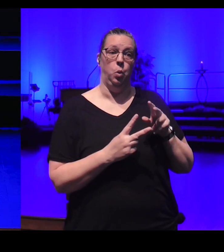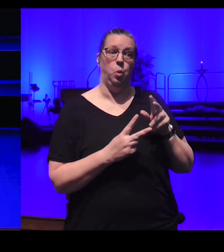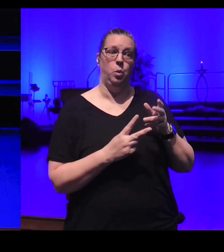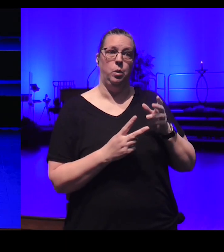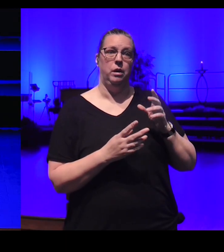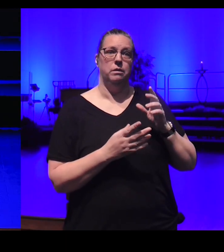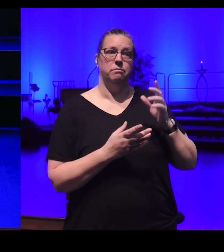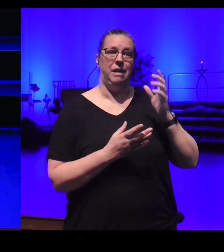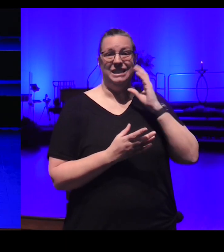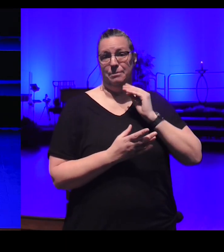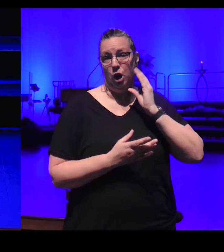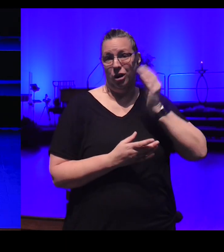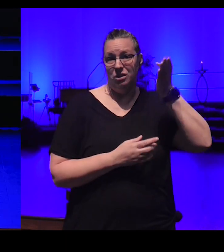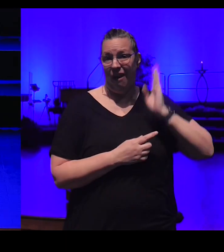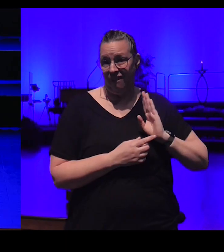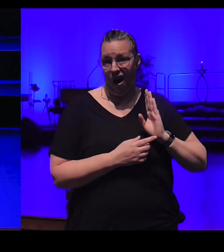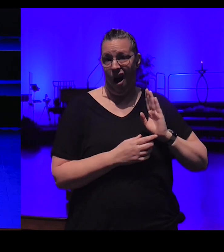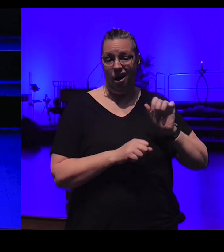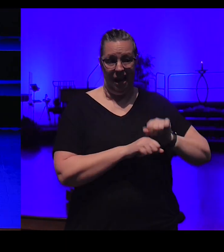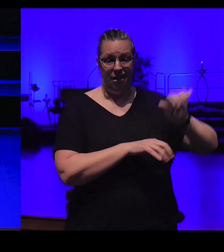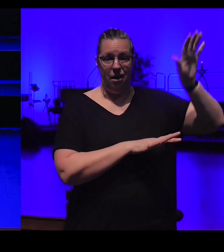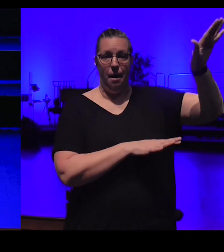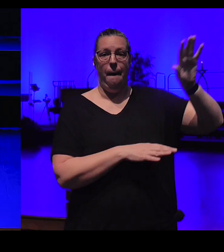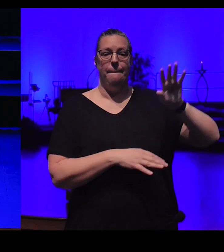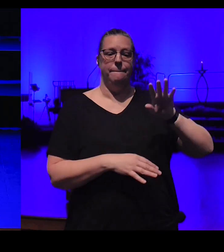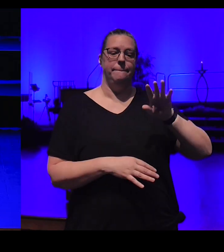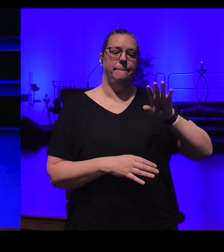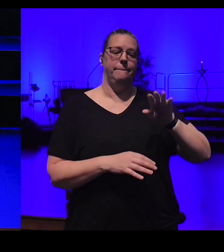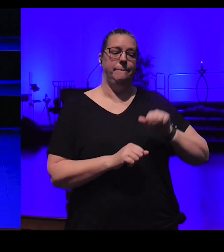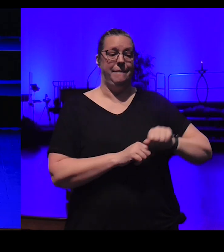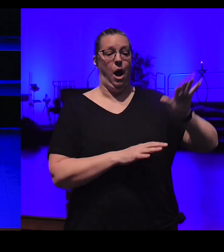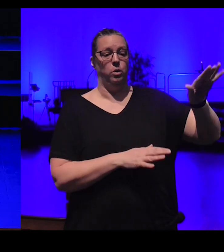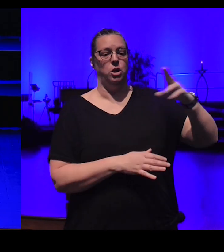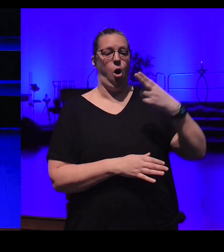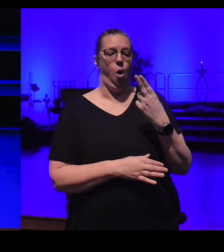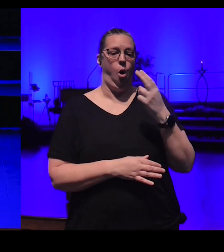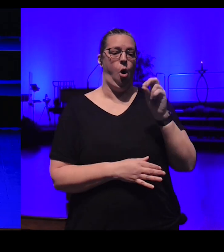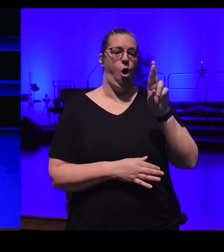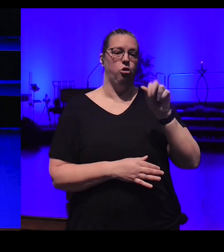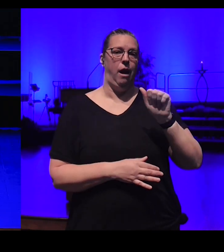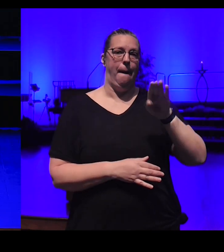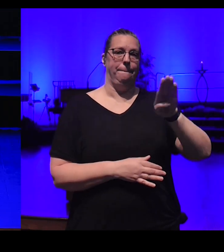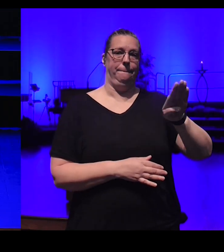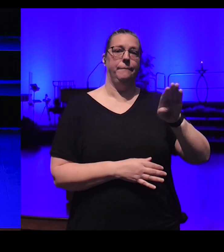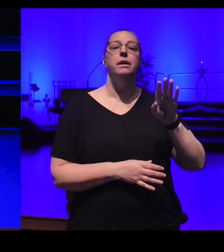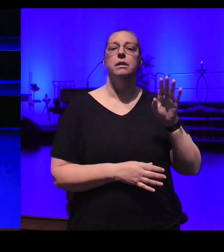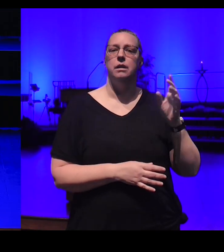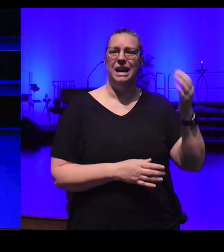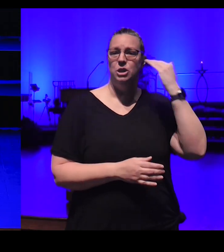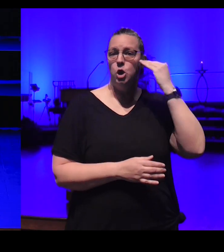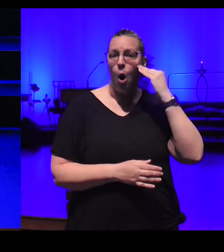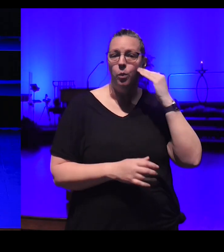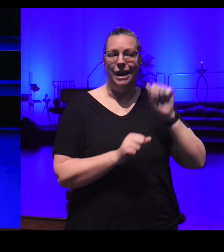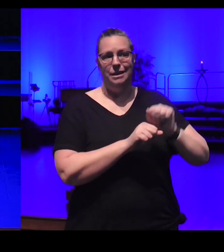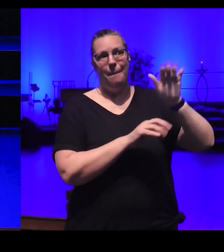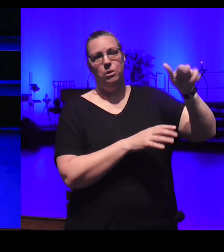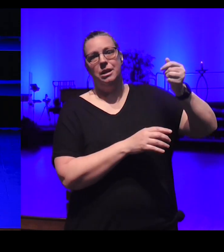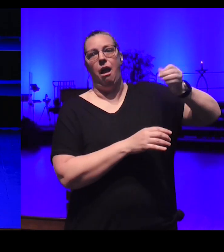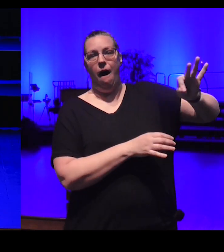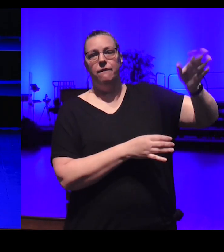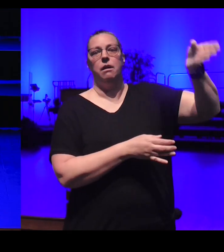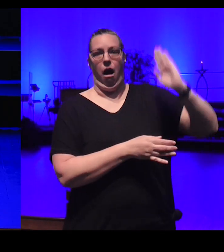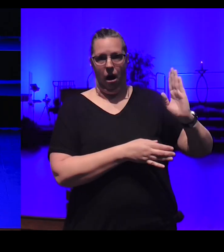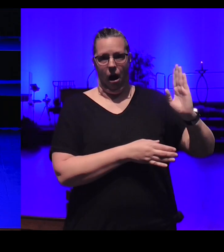Mount Horeb. And it's literally, Mount Horeb is known as the mountain of God. It's there in